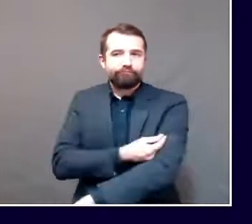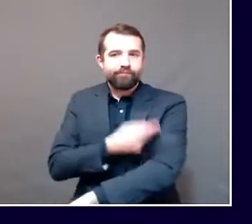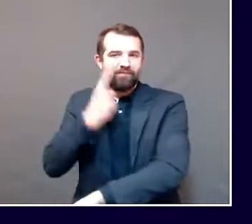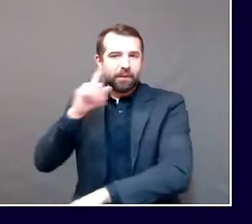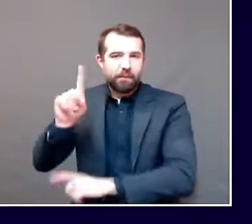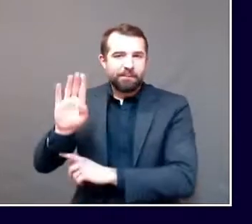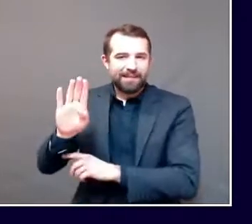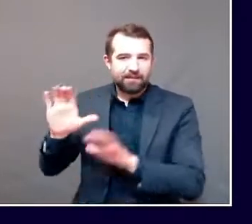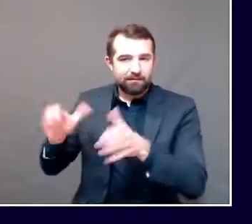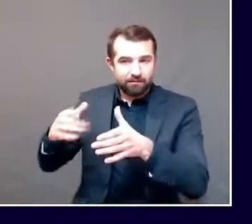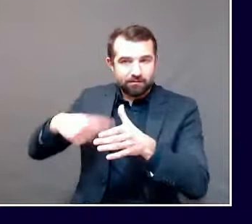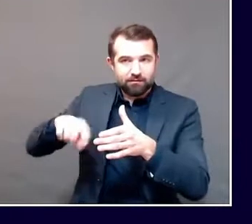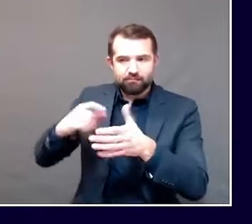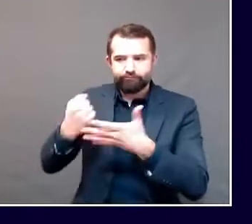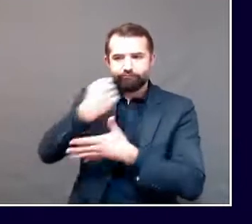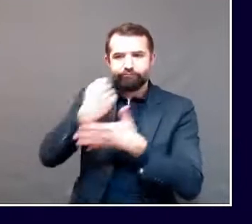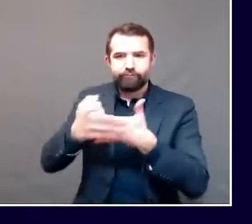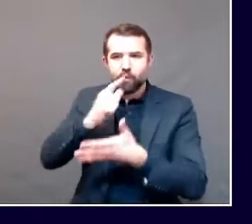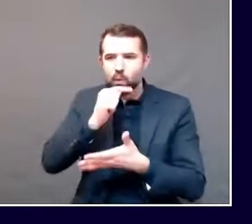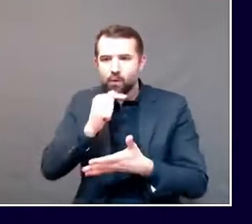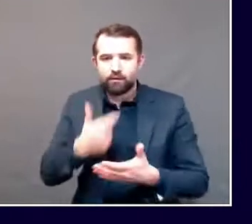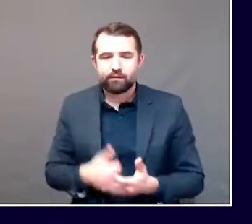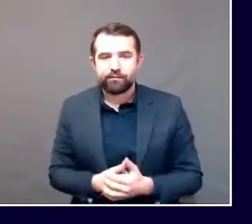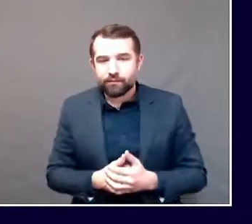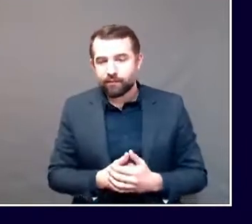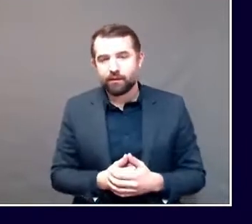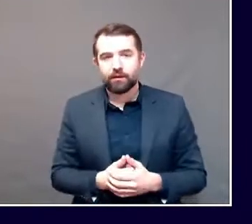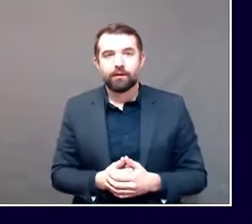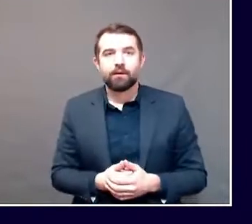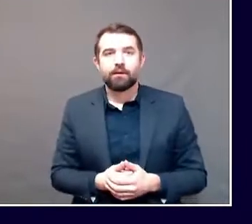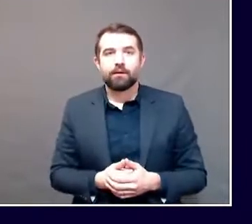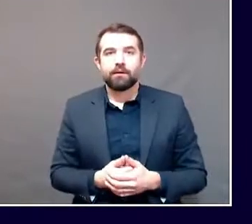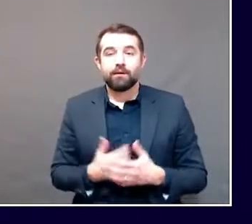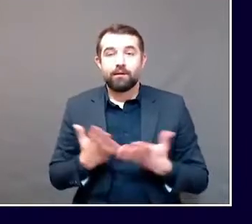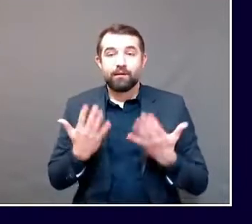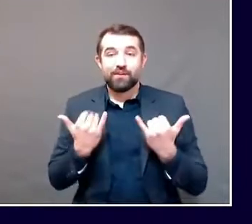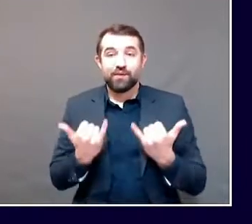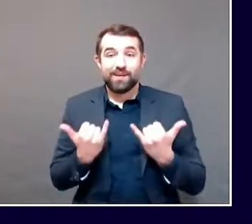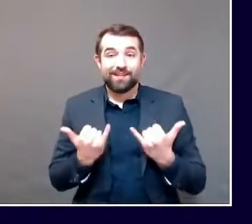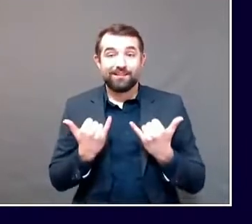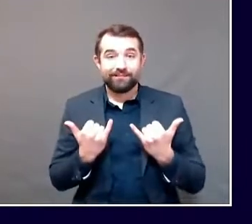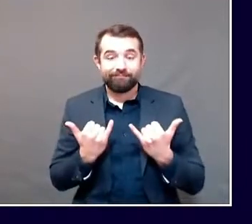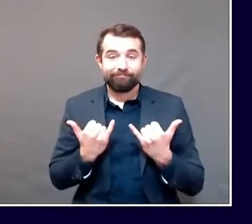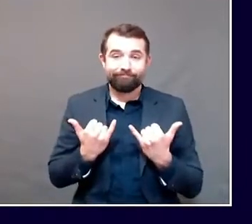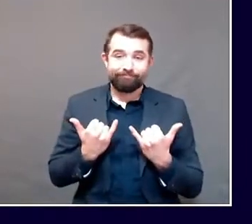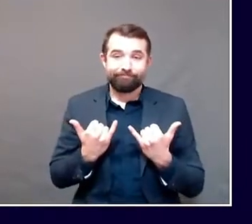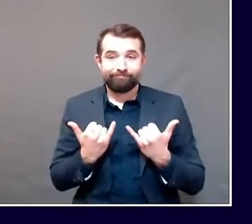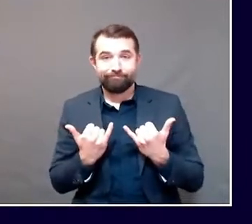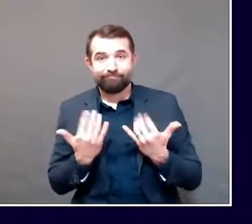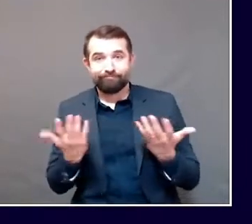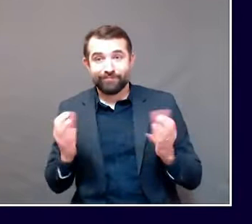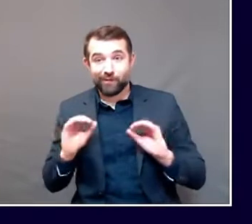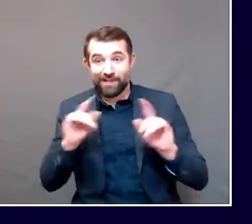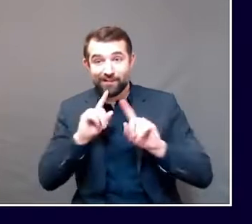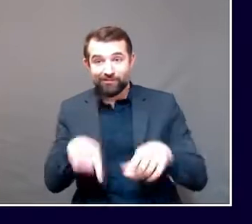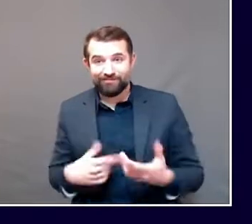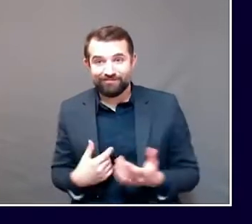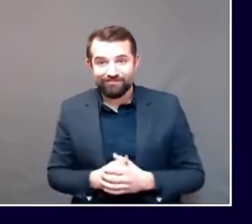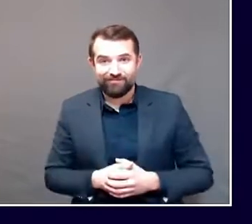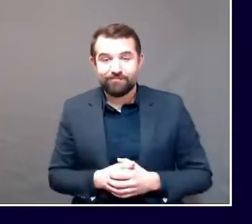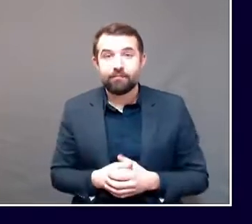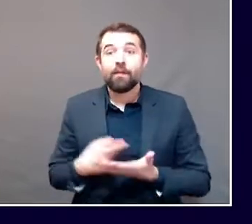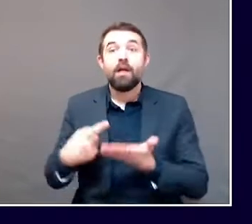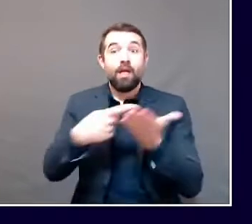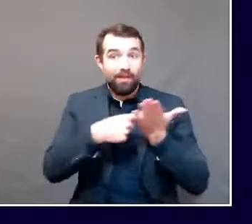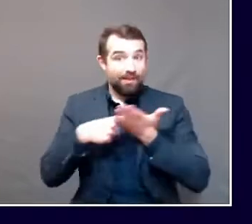priority? At this time, Joe, the answer is we don't have an answer. We've certainly had discussions